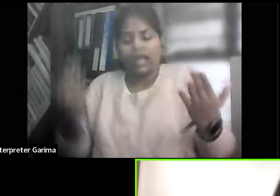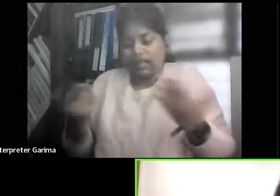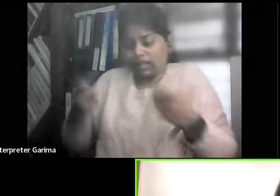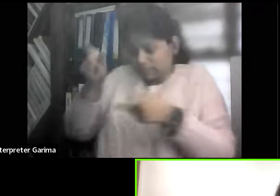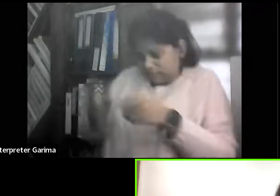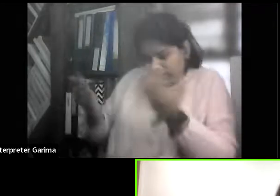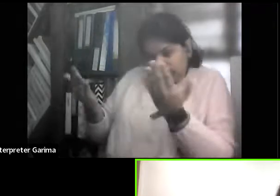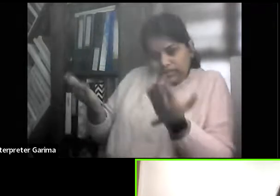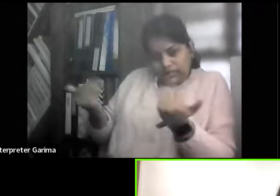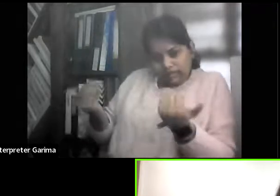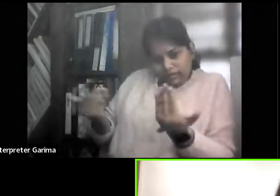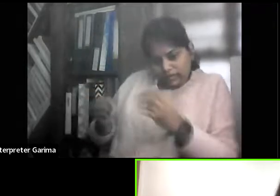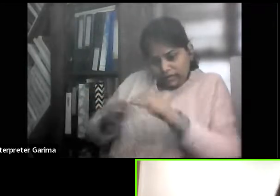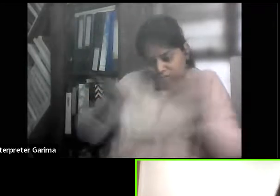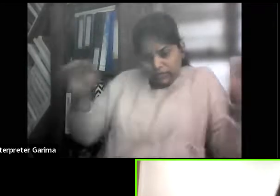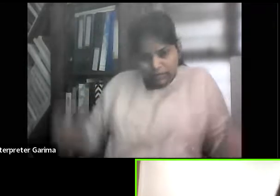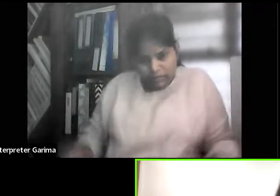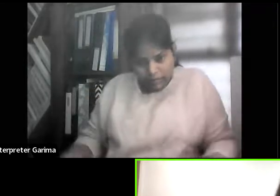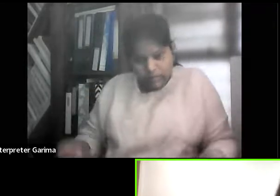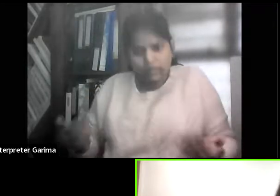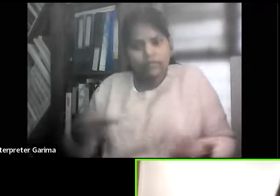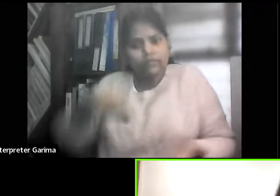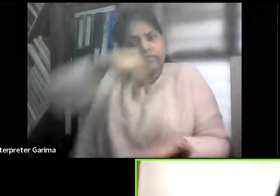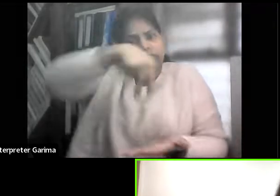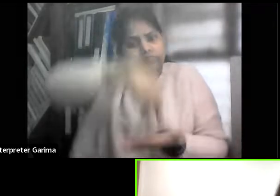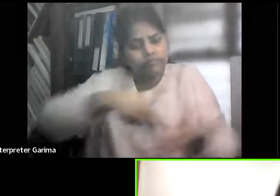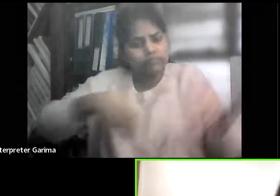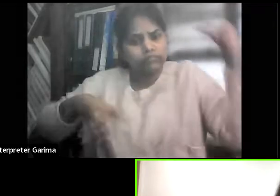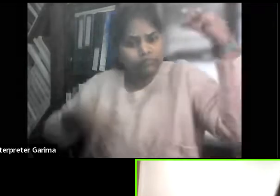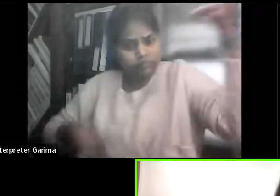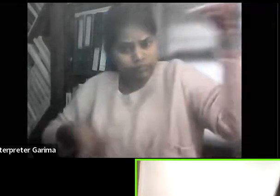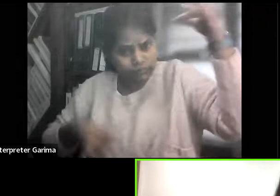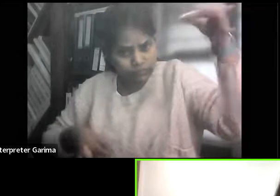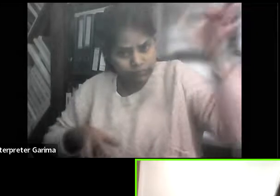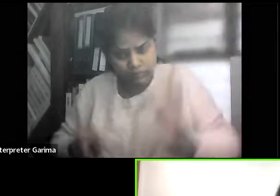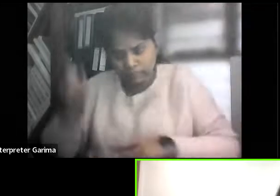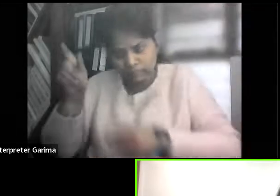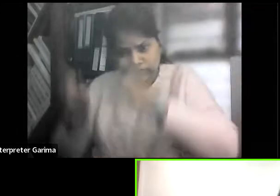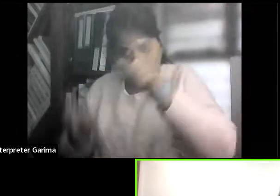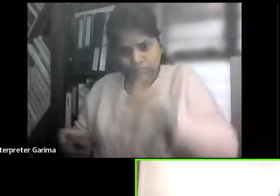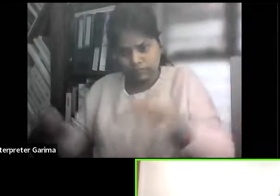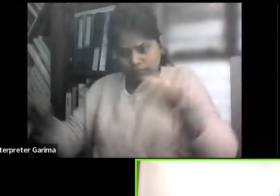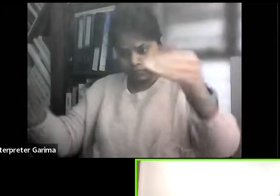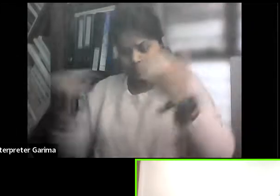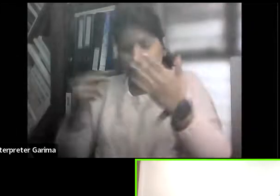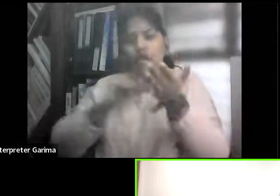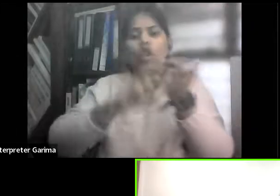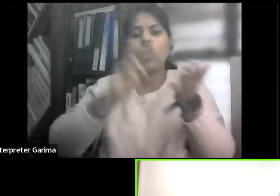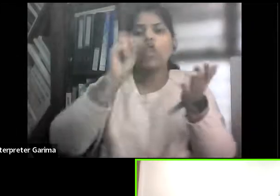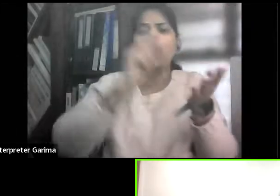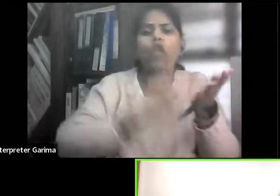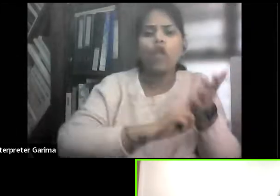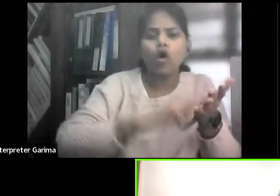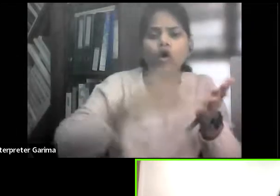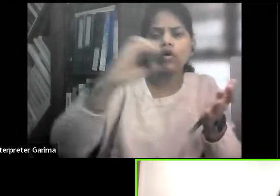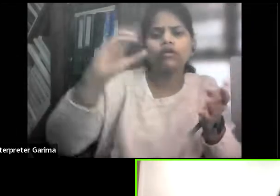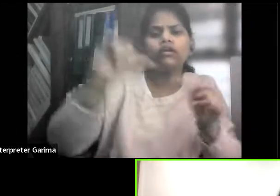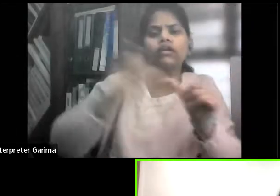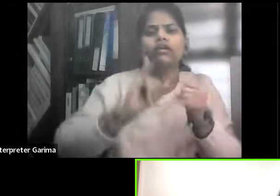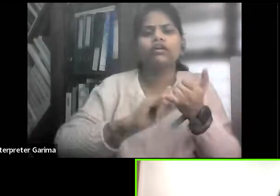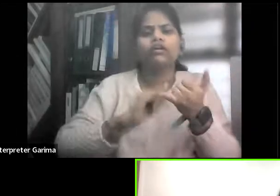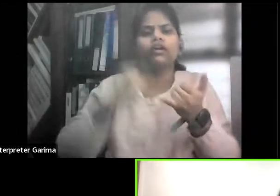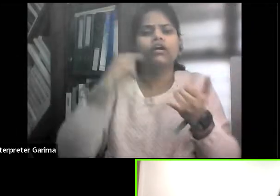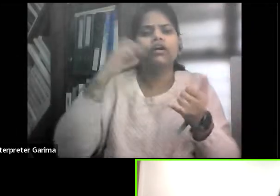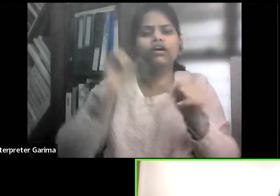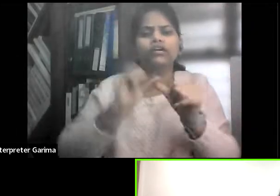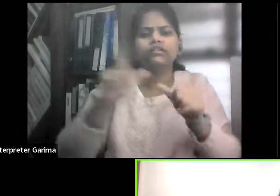on stage and refuse to acknowledge a conceivable existence of non-classical bodies. I quote, "Based as it is in the